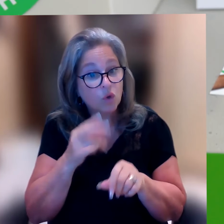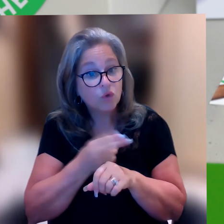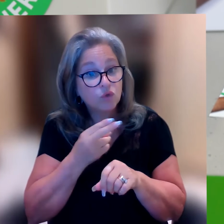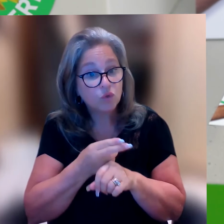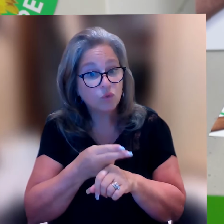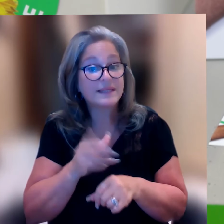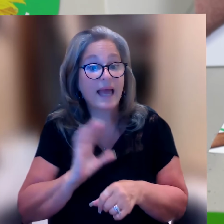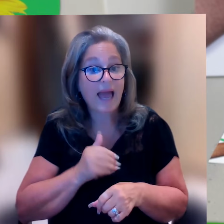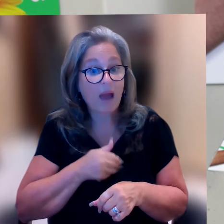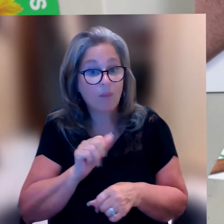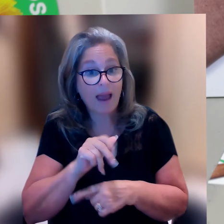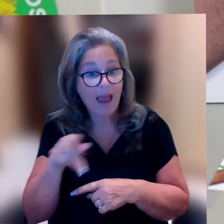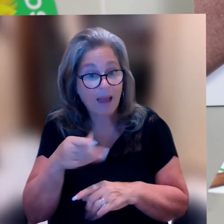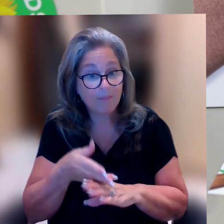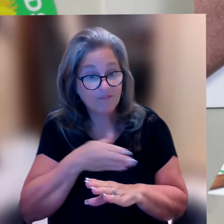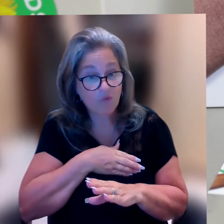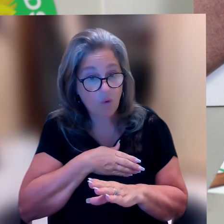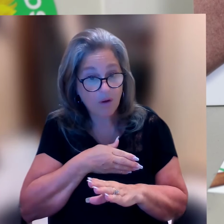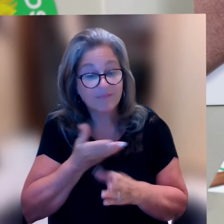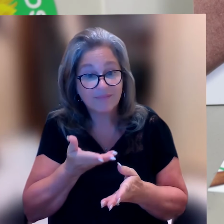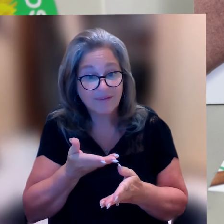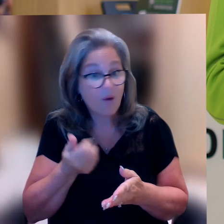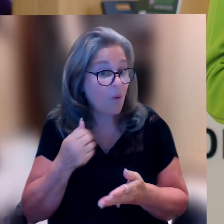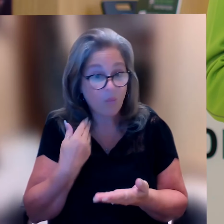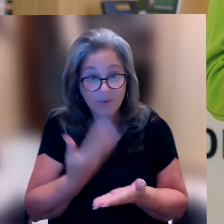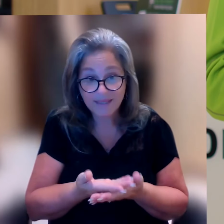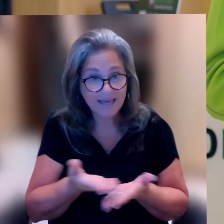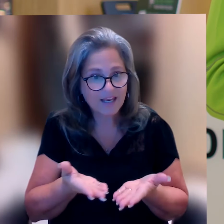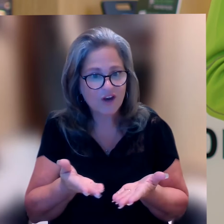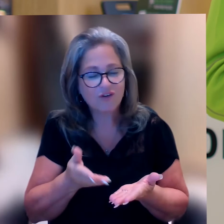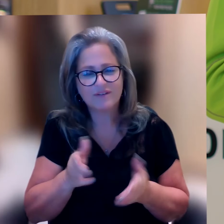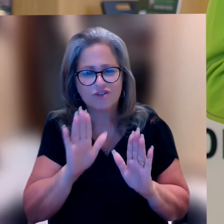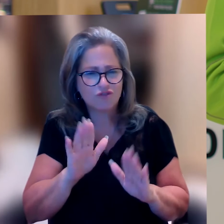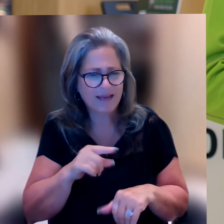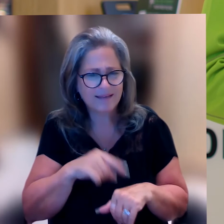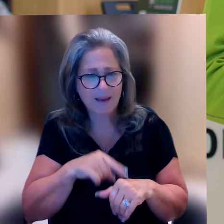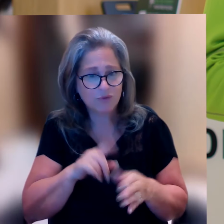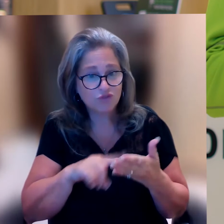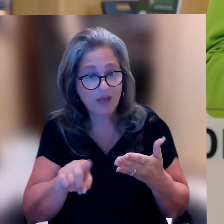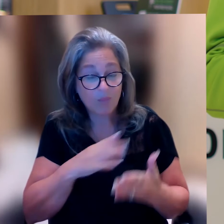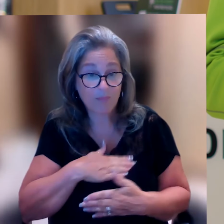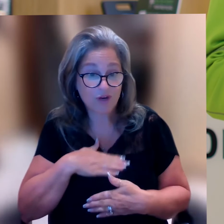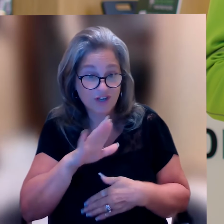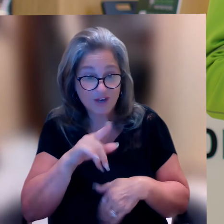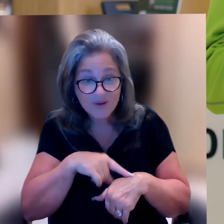FlySEA app, when you get here or before, ahead of time is a great time to check things out as well too. So we